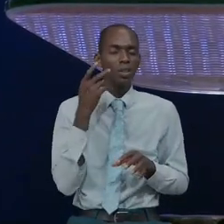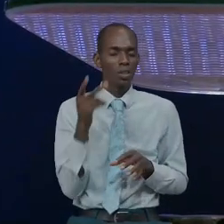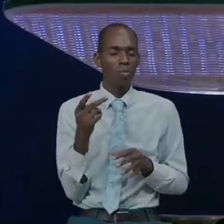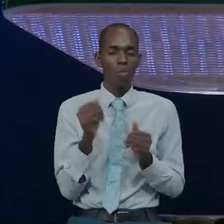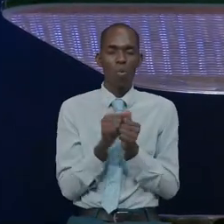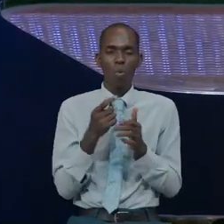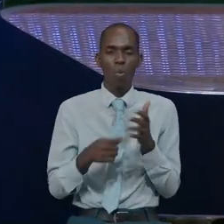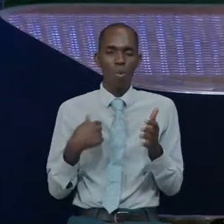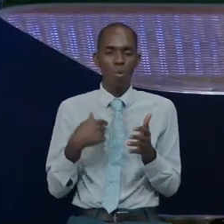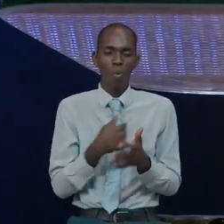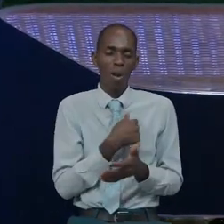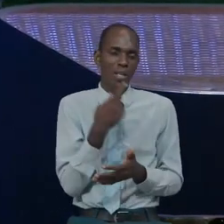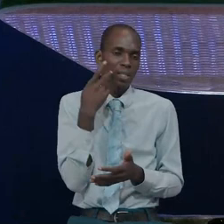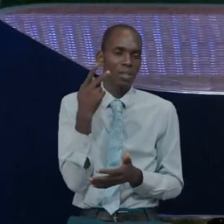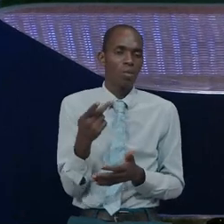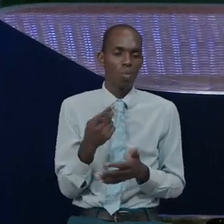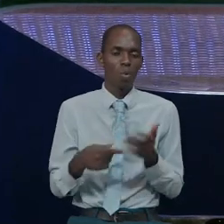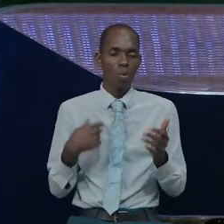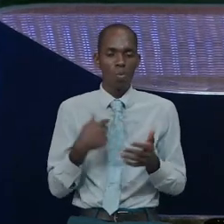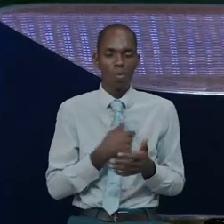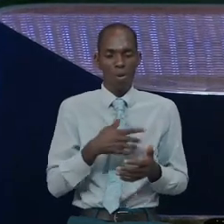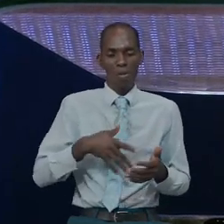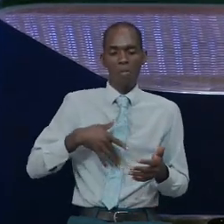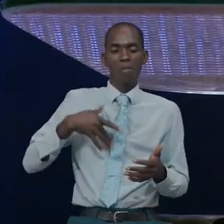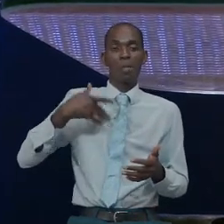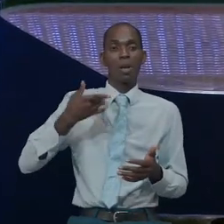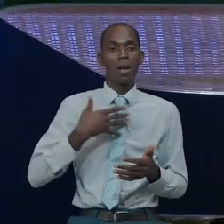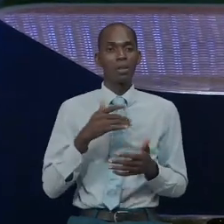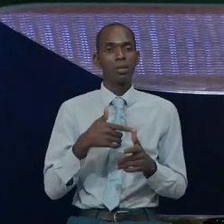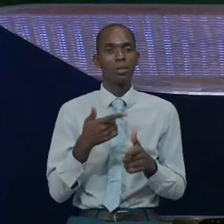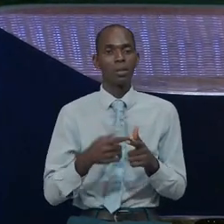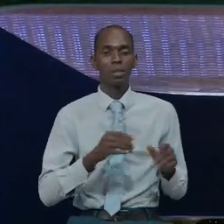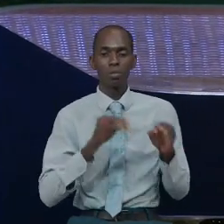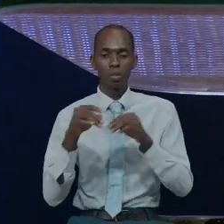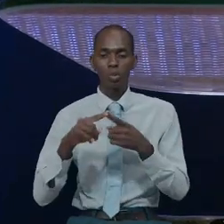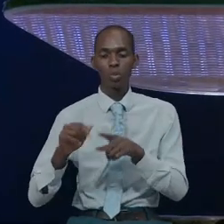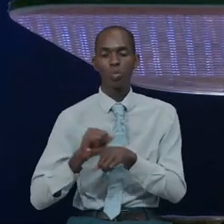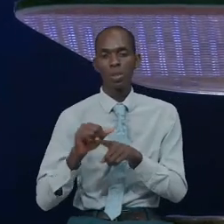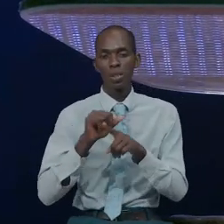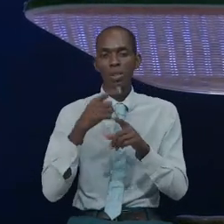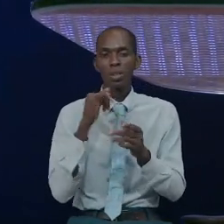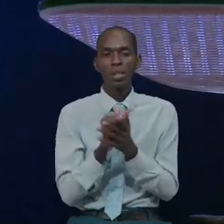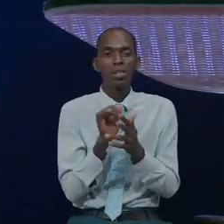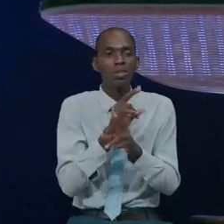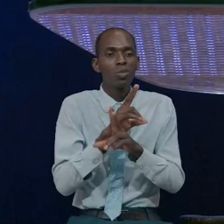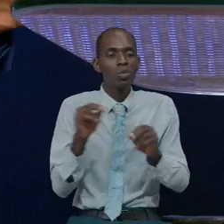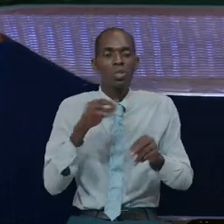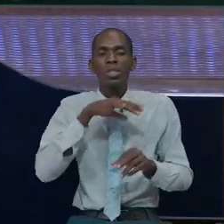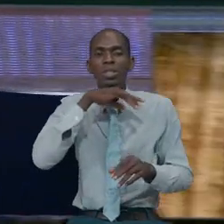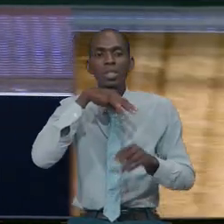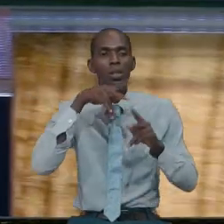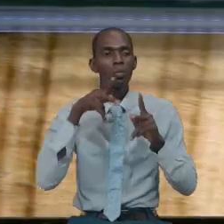touch and what they see and what they feel and the things they put to practice. It says, no unclean person,